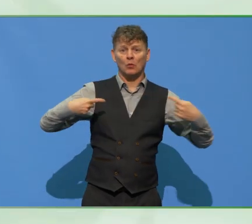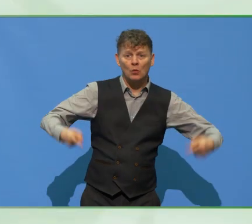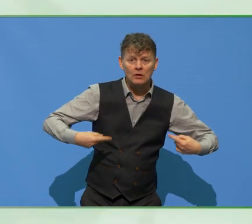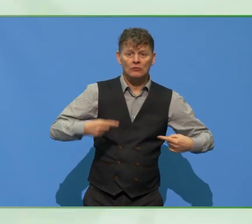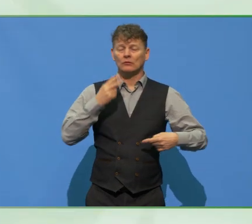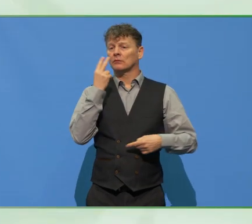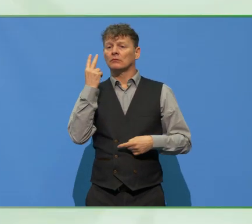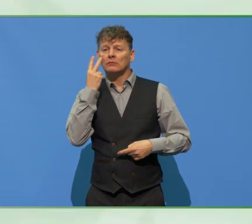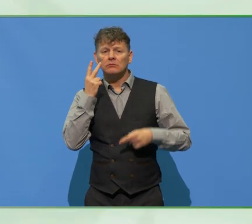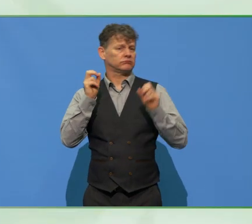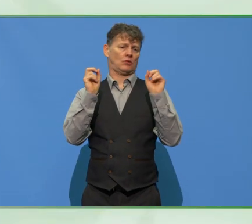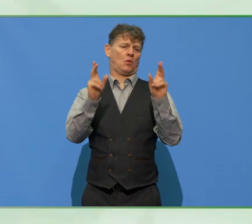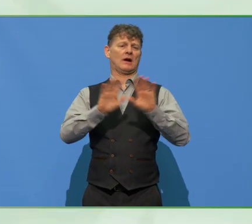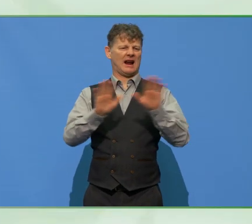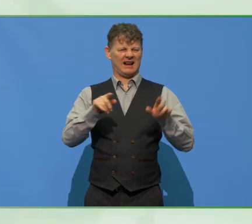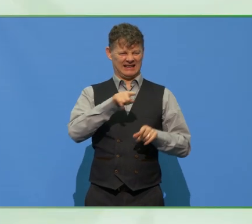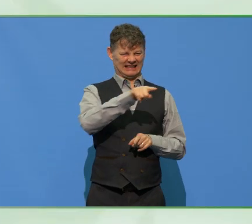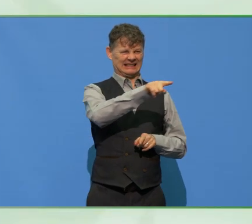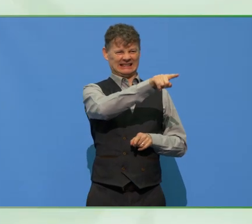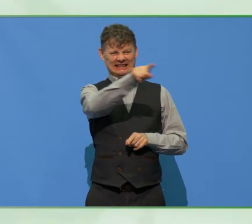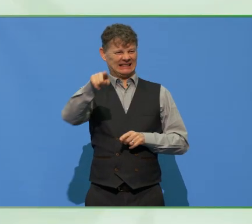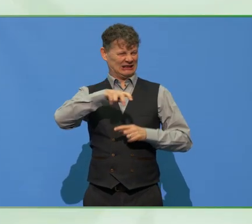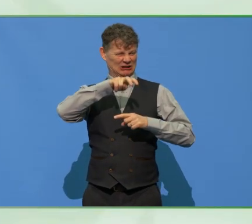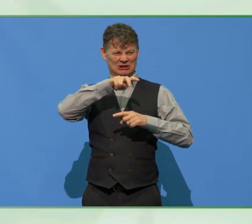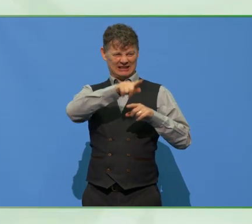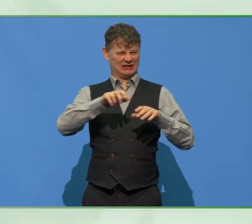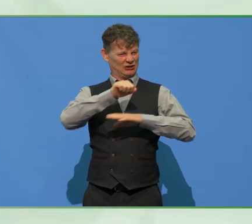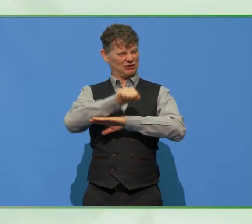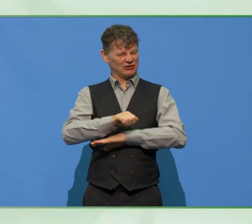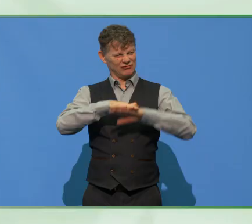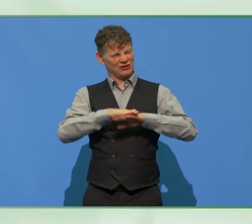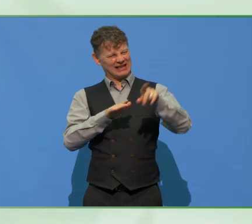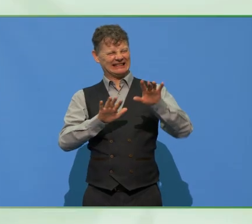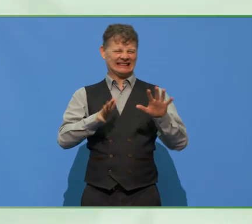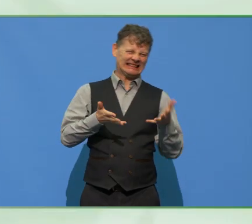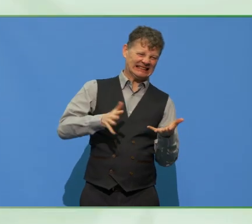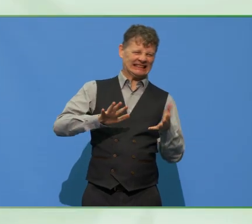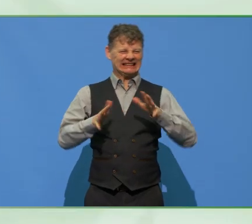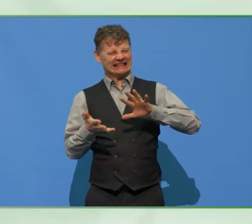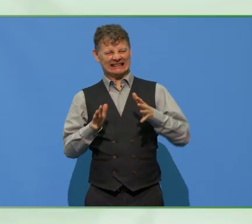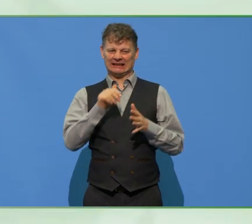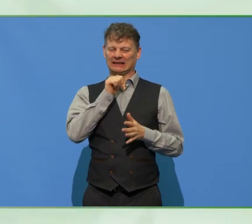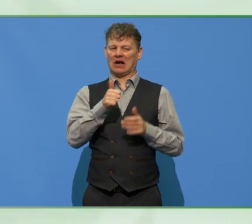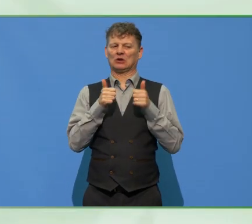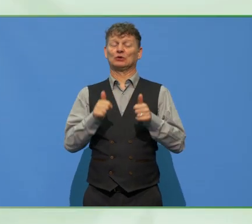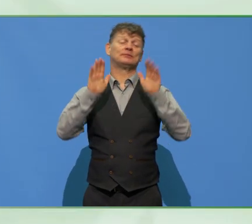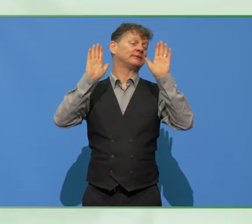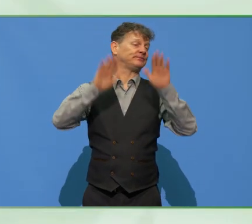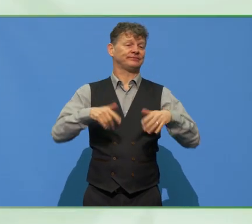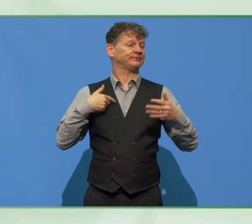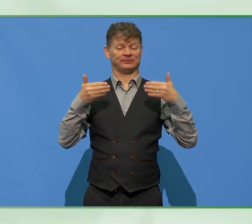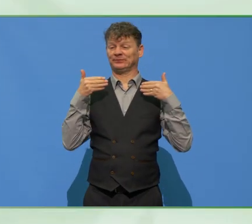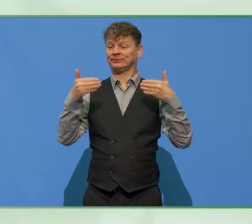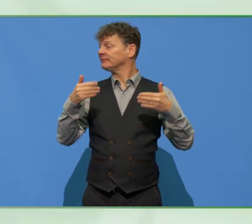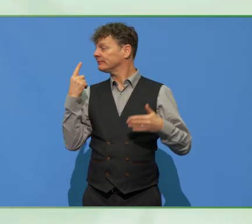a little unorthodox for a seated yoga class, but that is totally fine. And we're just going to get started. If you'd like, you can